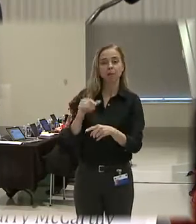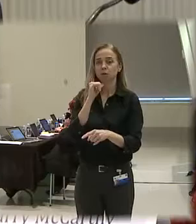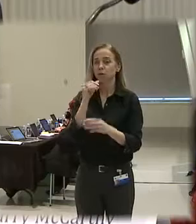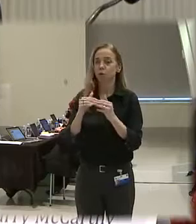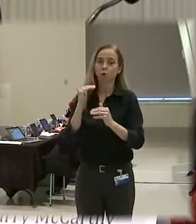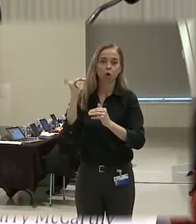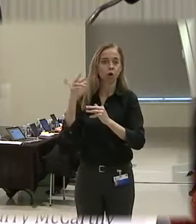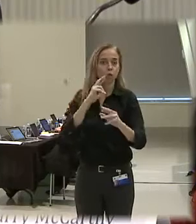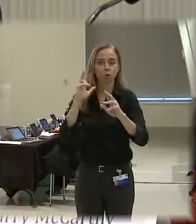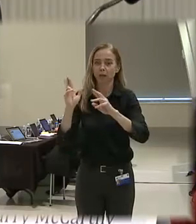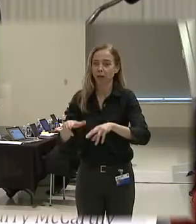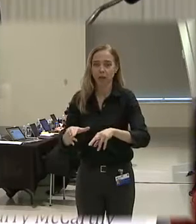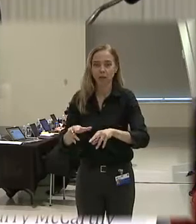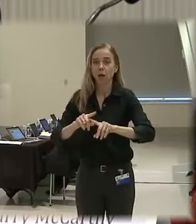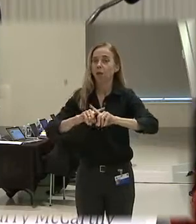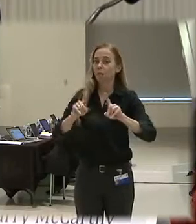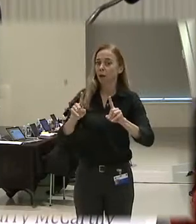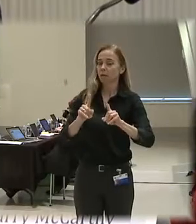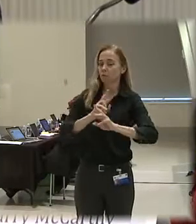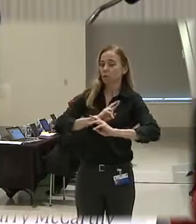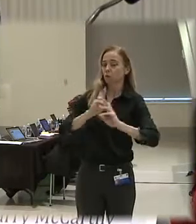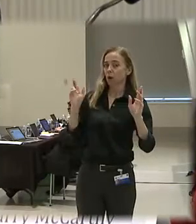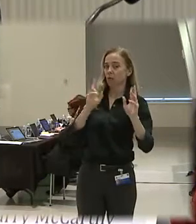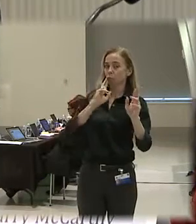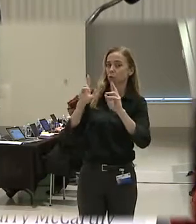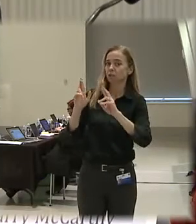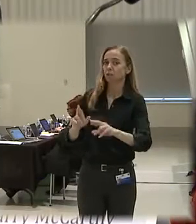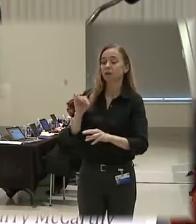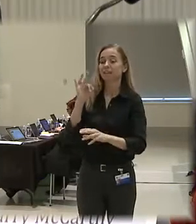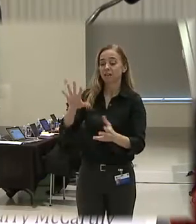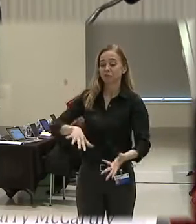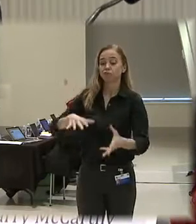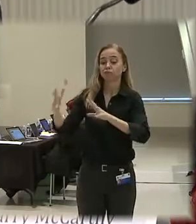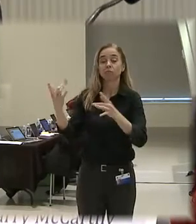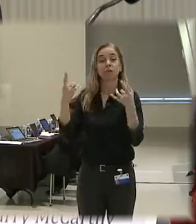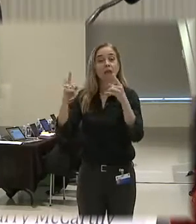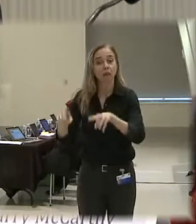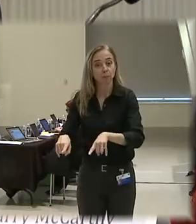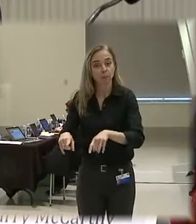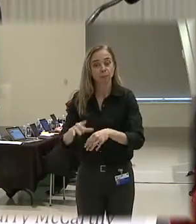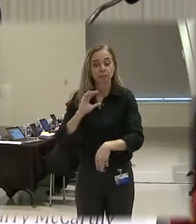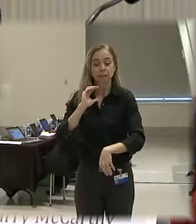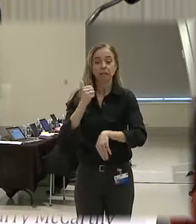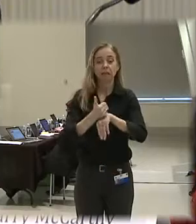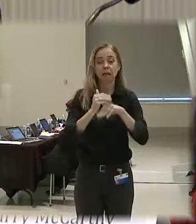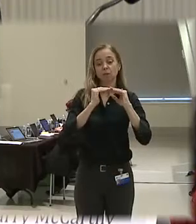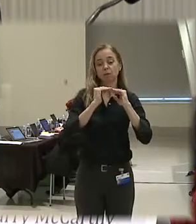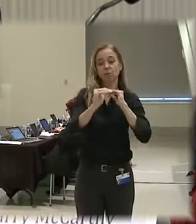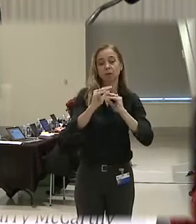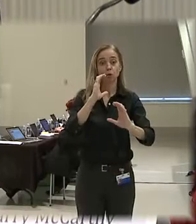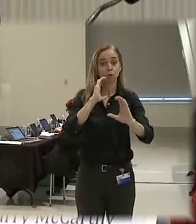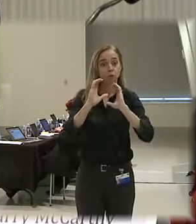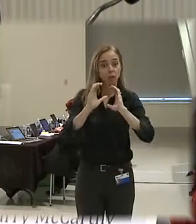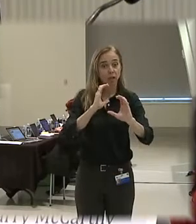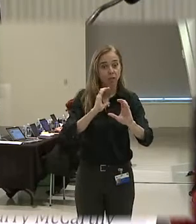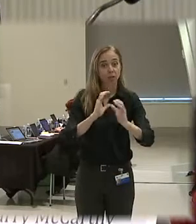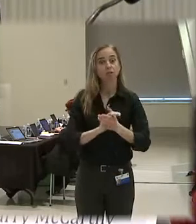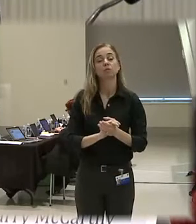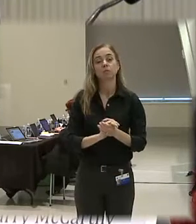overreact, but maintain readiness to respond should violence occur. Establish and maintain communication with